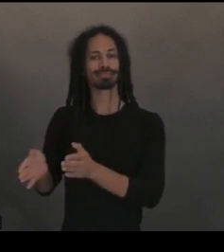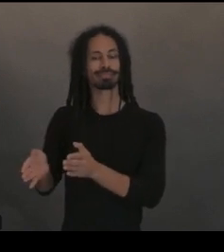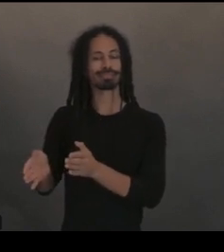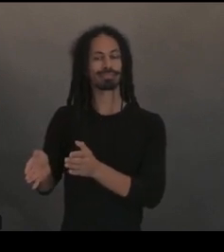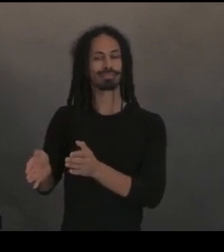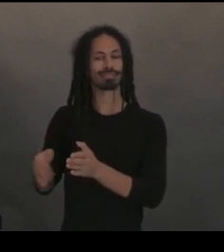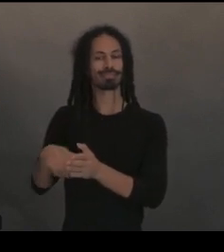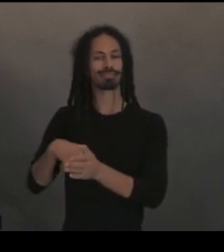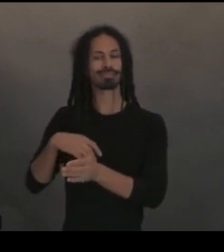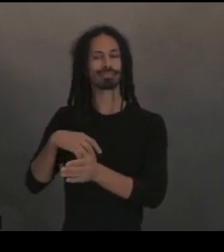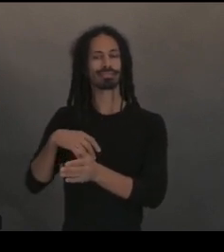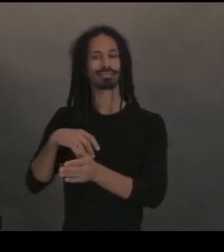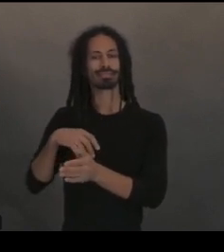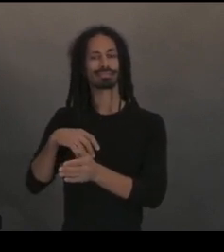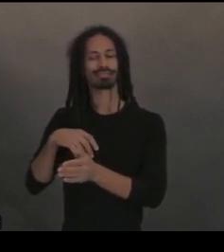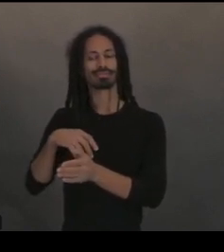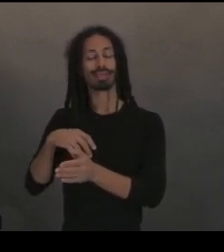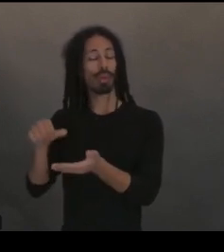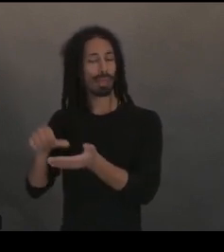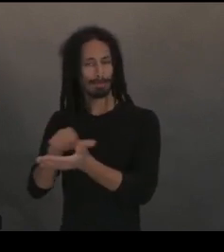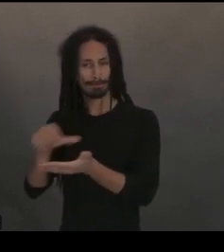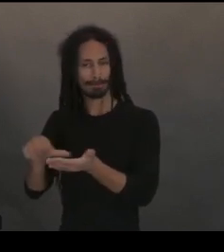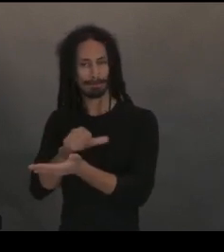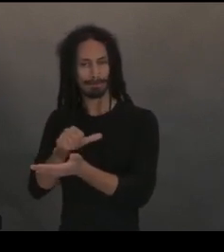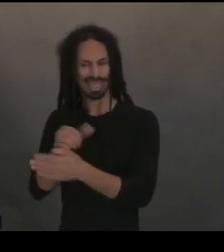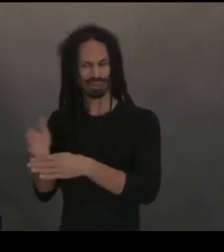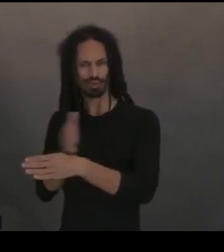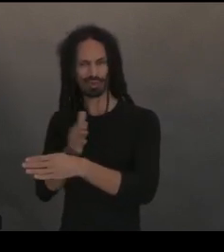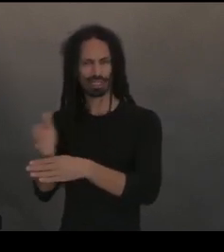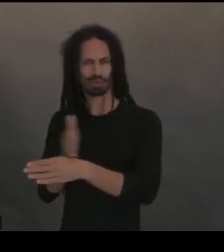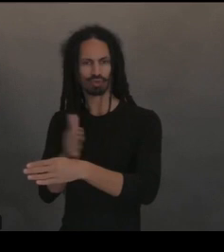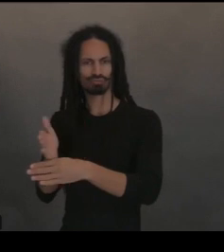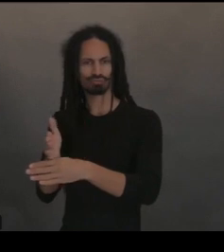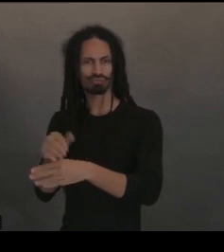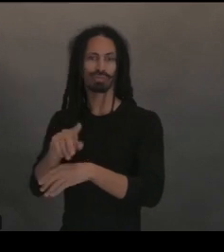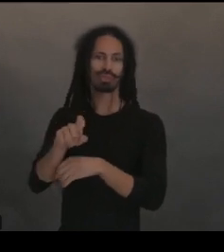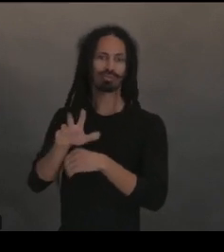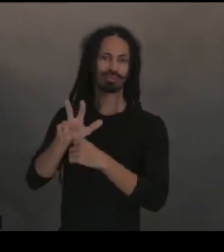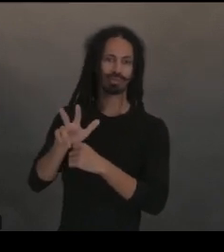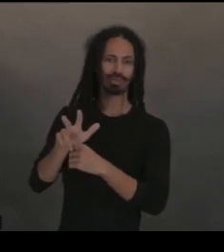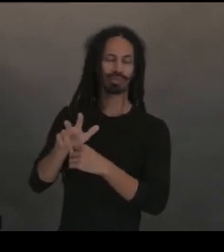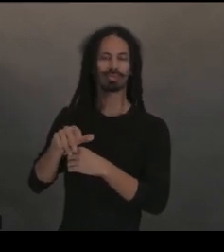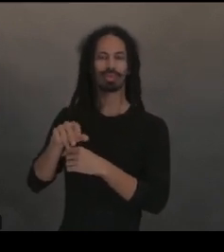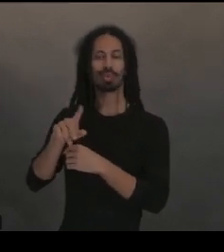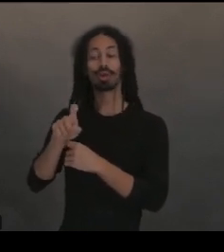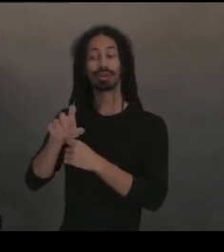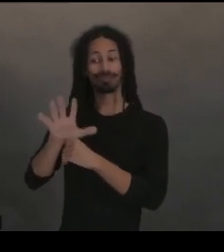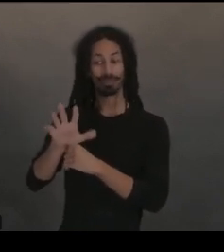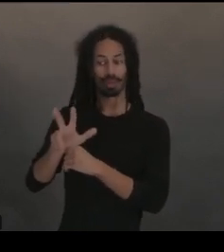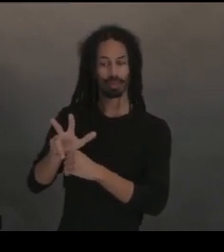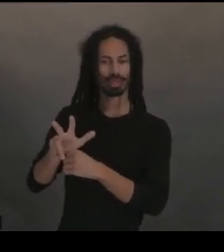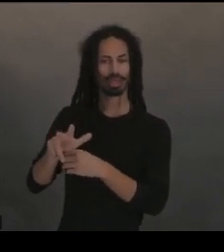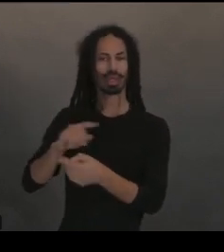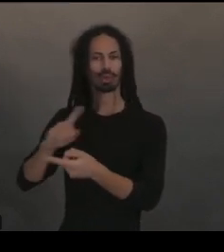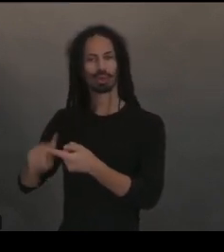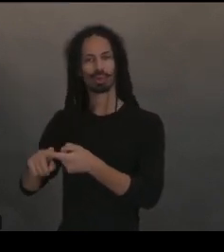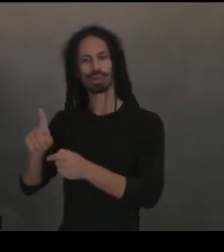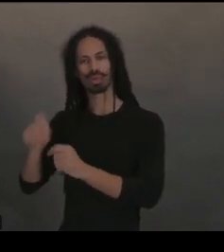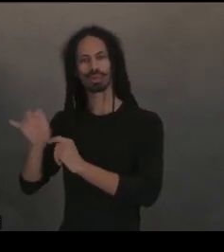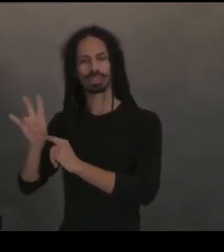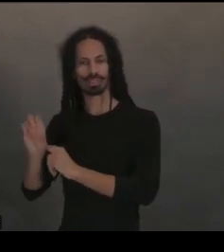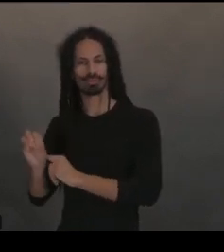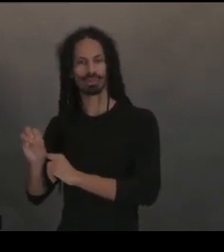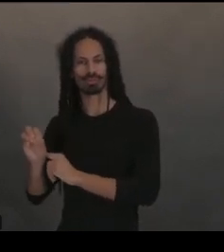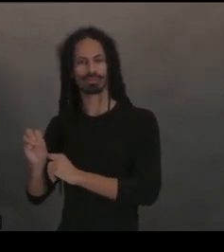our issue is our page range, 153 to 170. And then lastly is